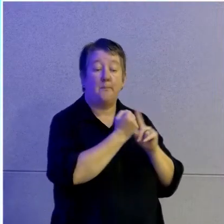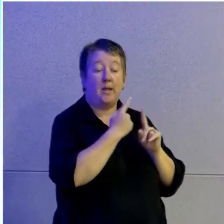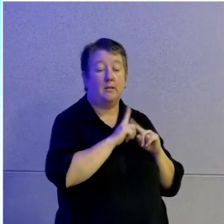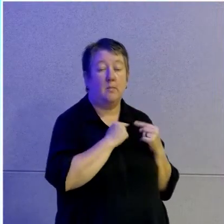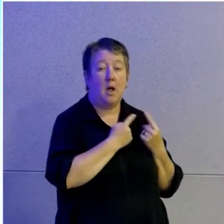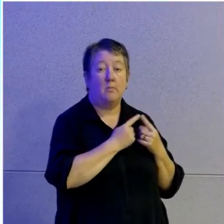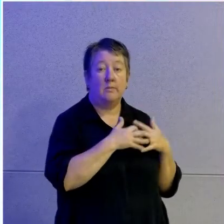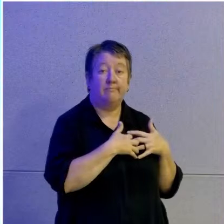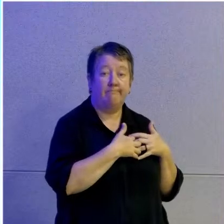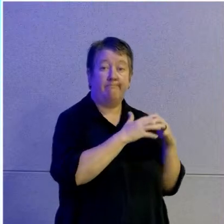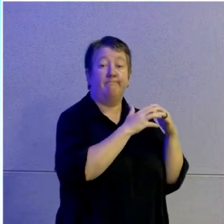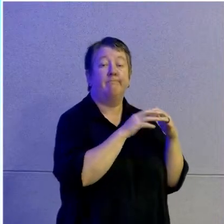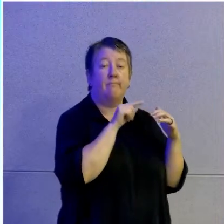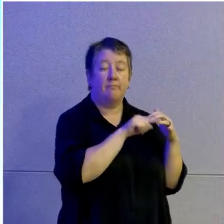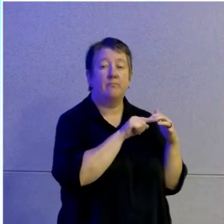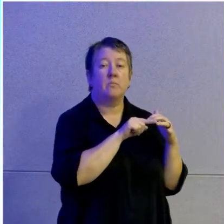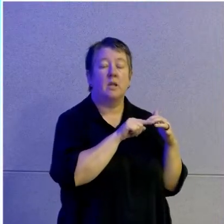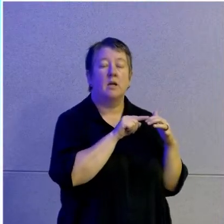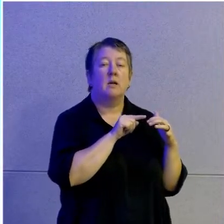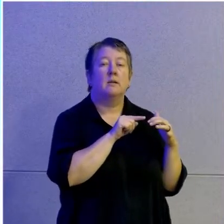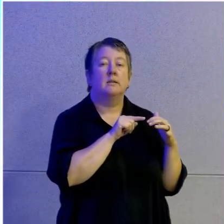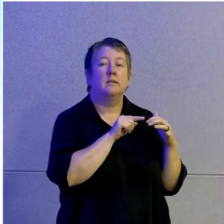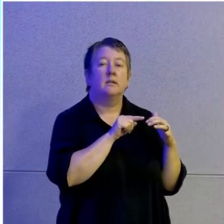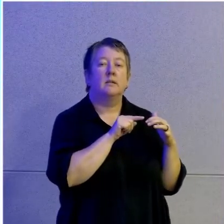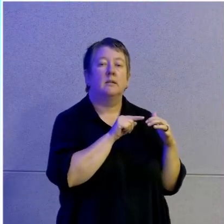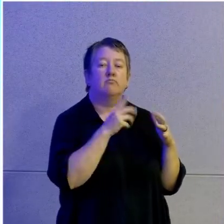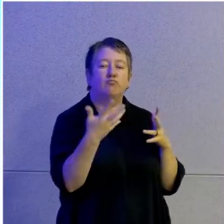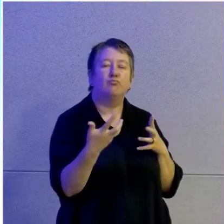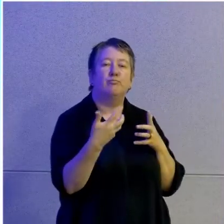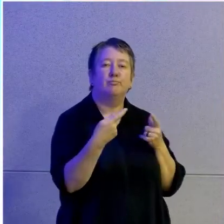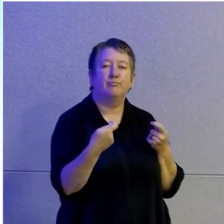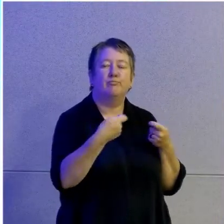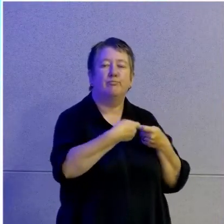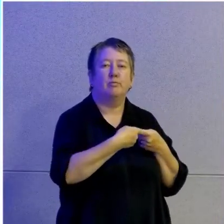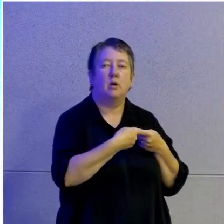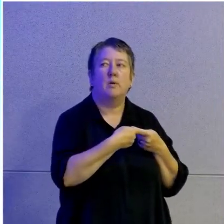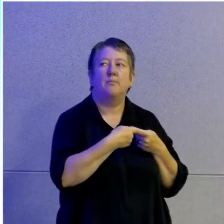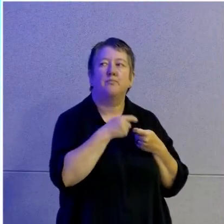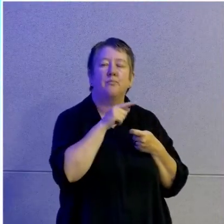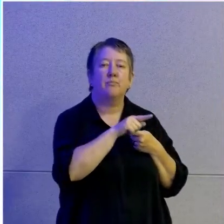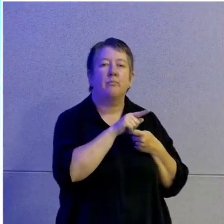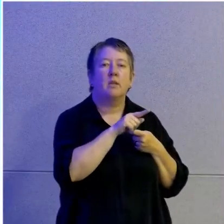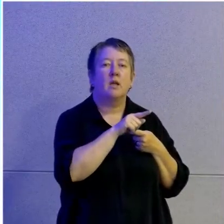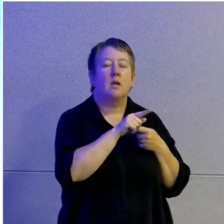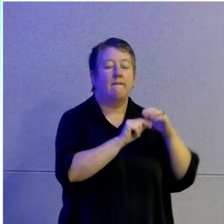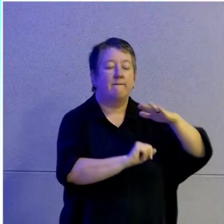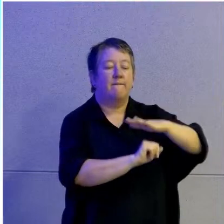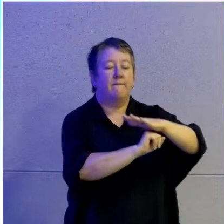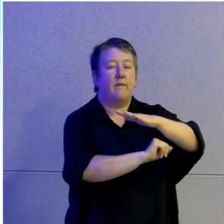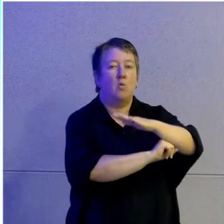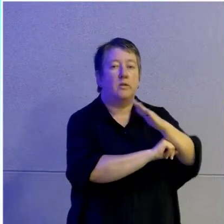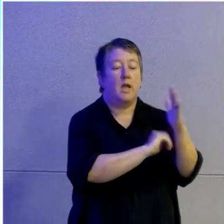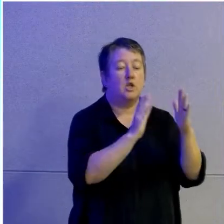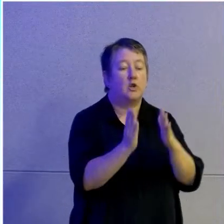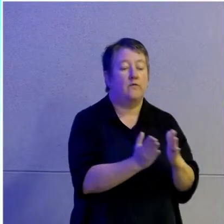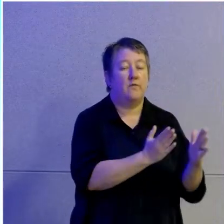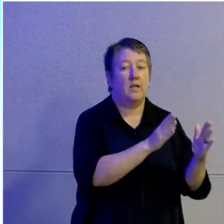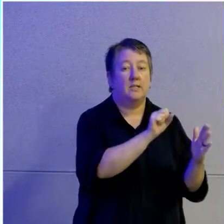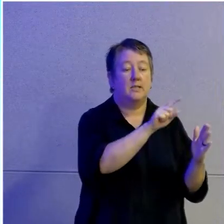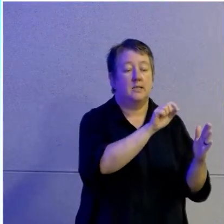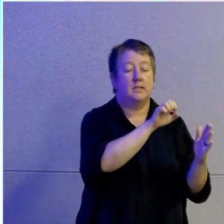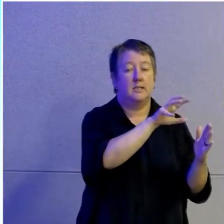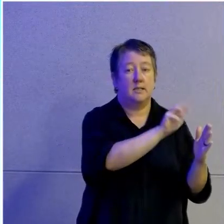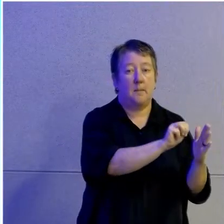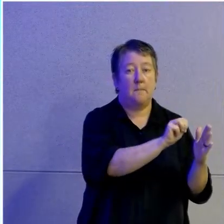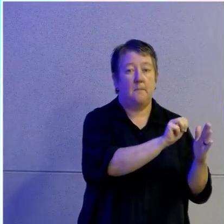department to galvanize the interest in taking up STEM subjects from the foundation phase level and all the way to